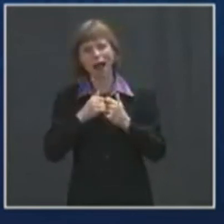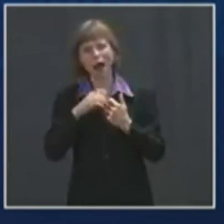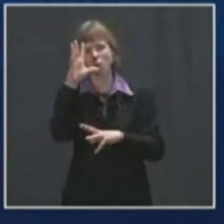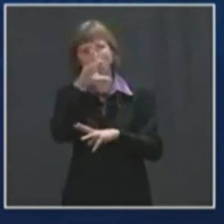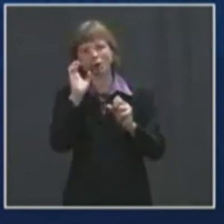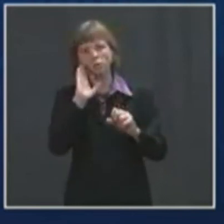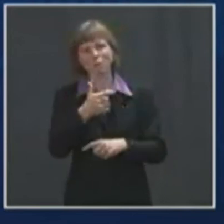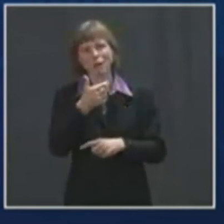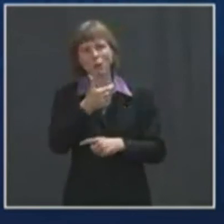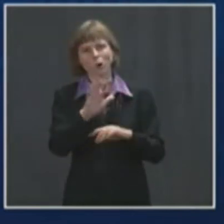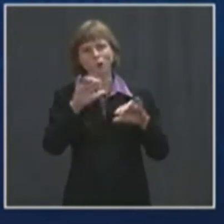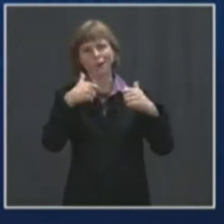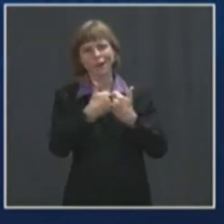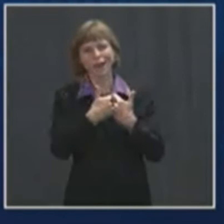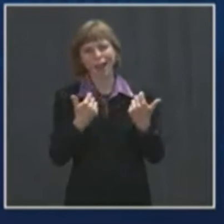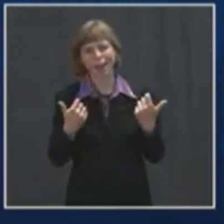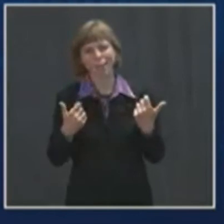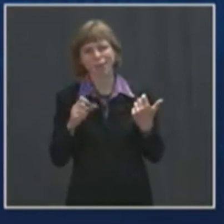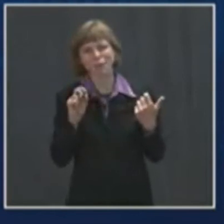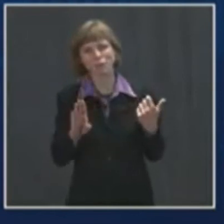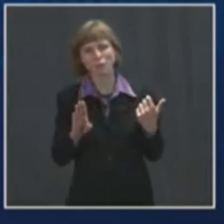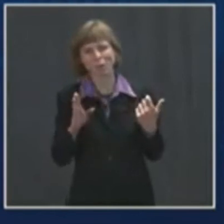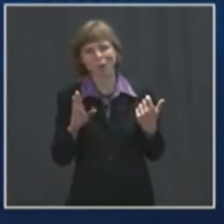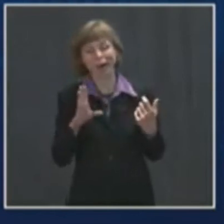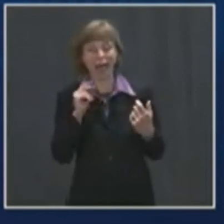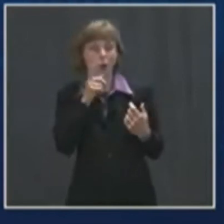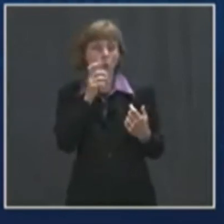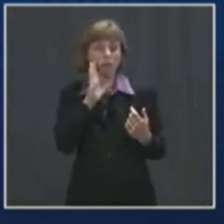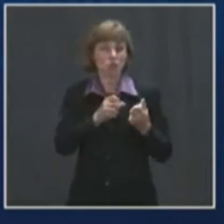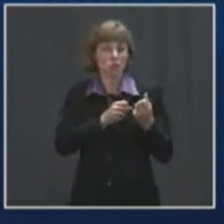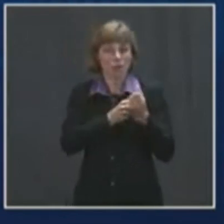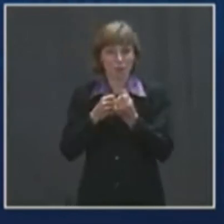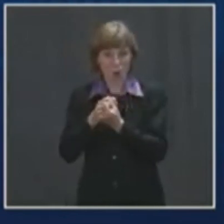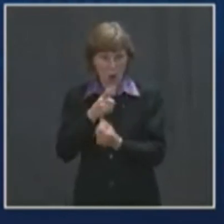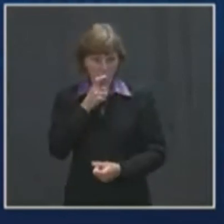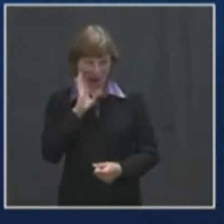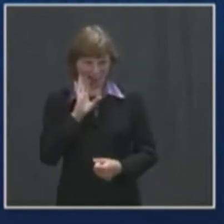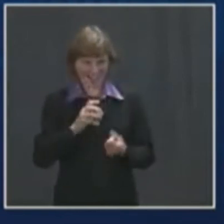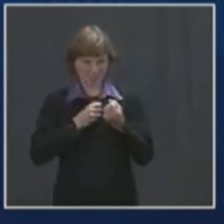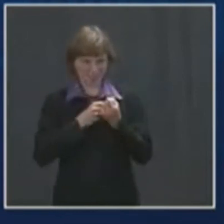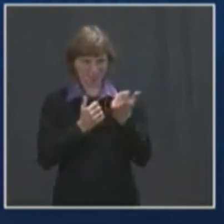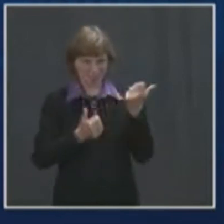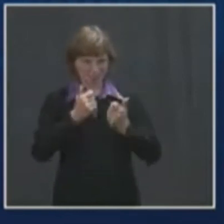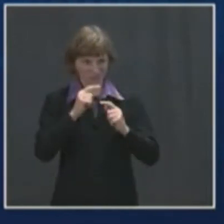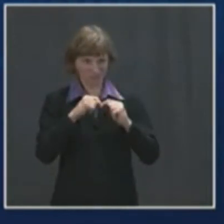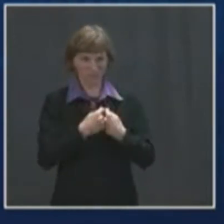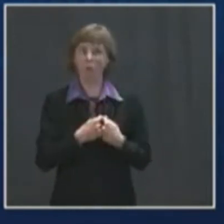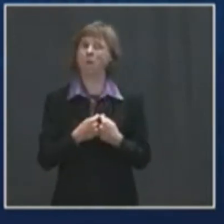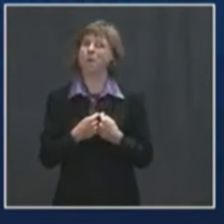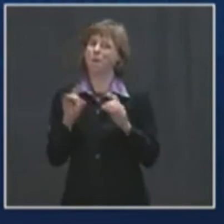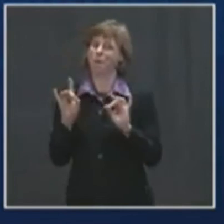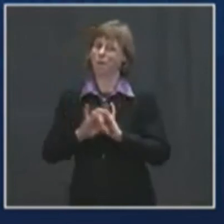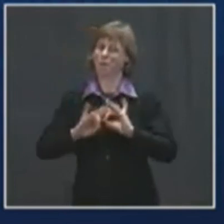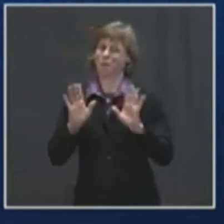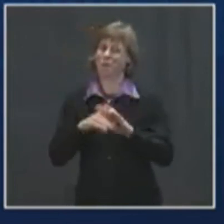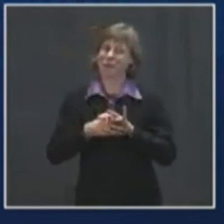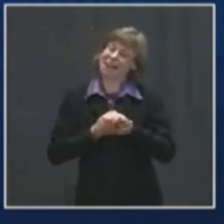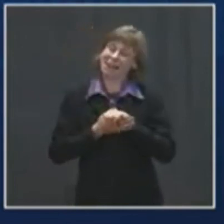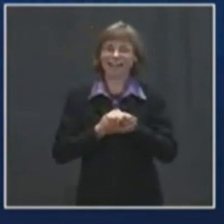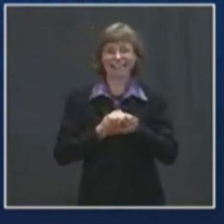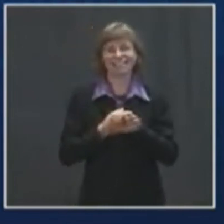game and who he'll be rooting for? Who he'll be rooting for? Oh boy.